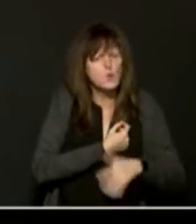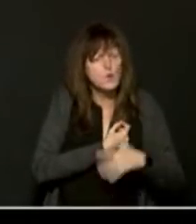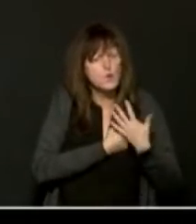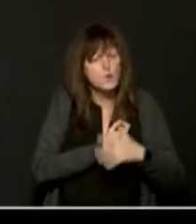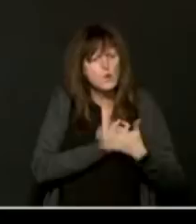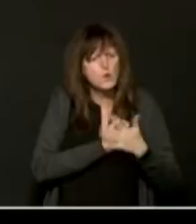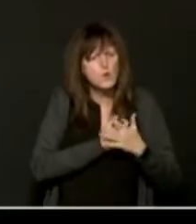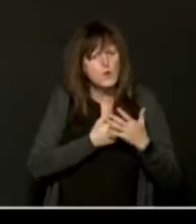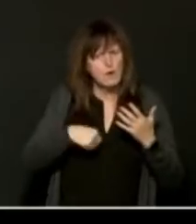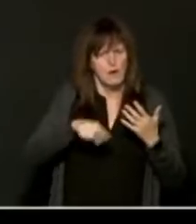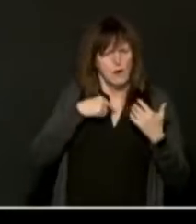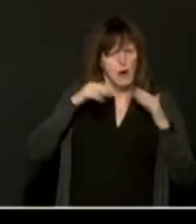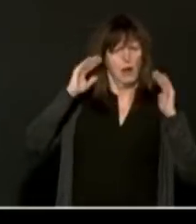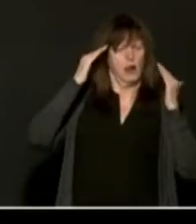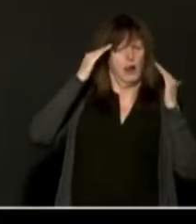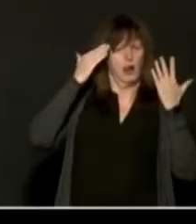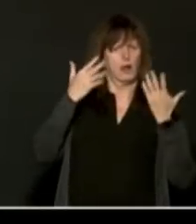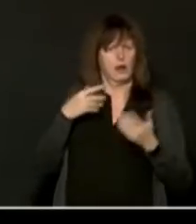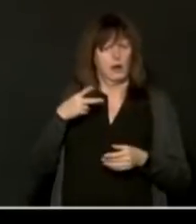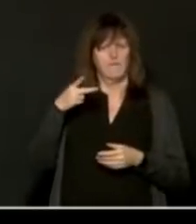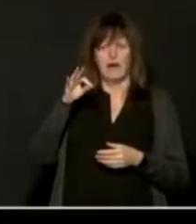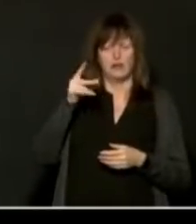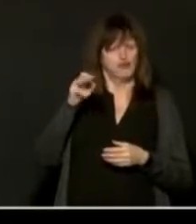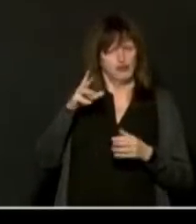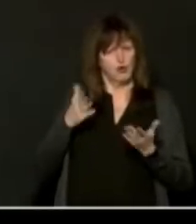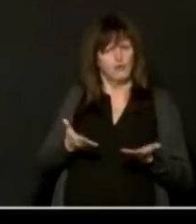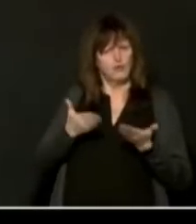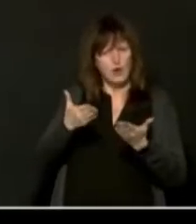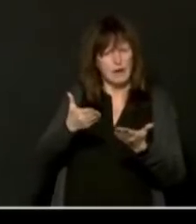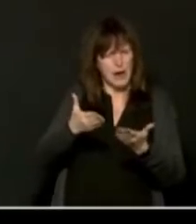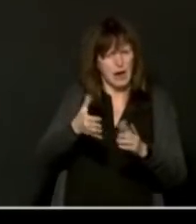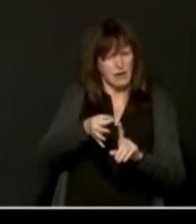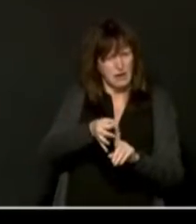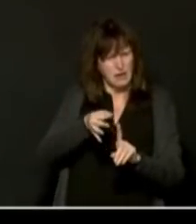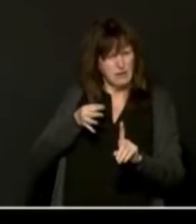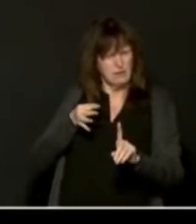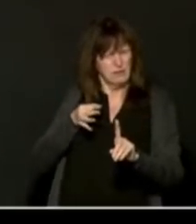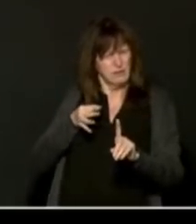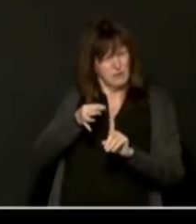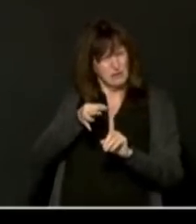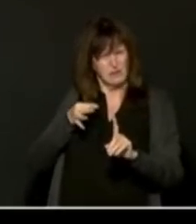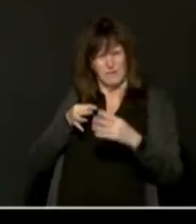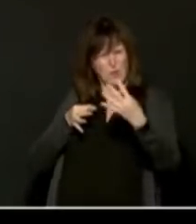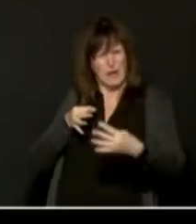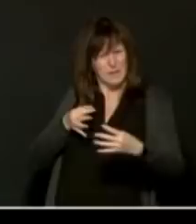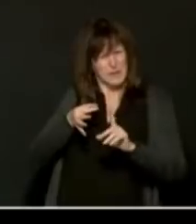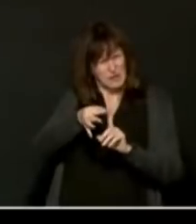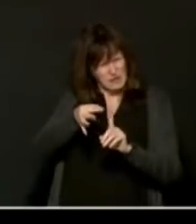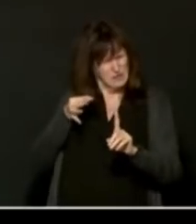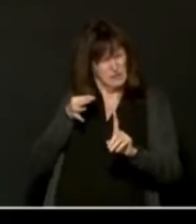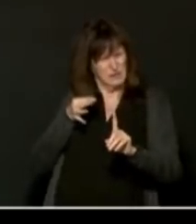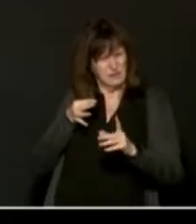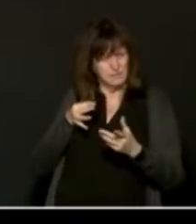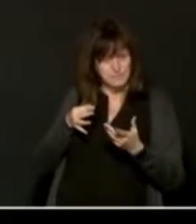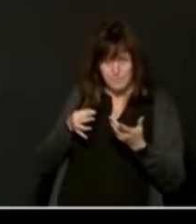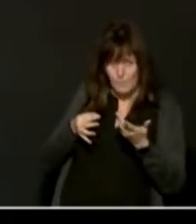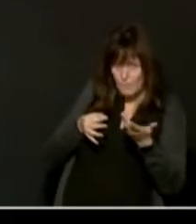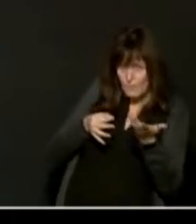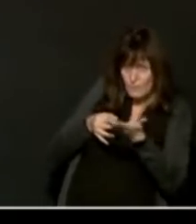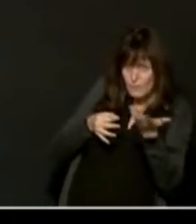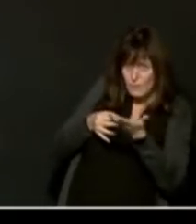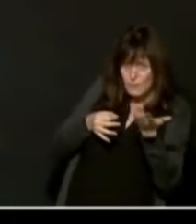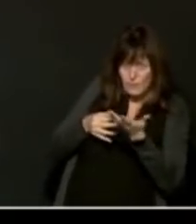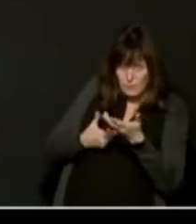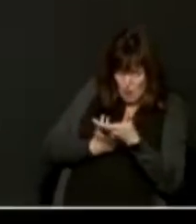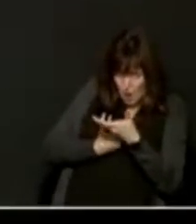has recommended or what they've tested the vaccine for. So what level of confidence do you guys have in the